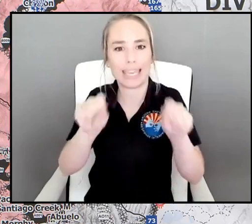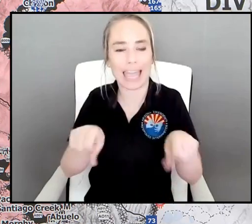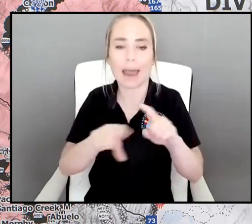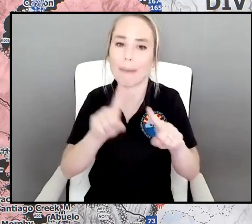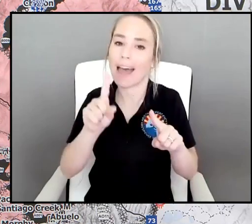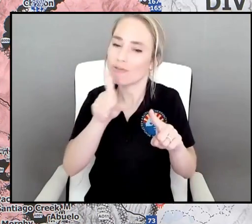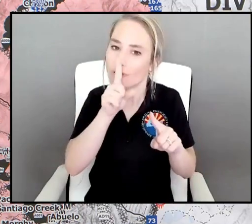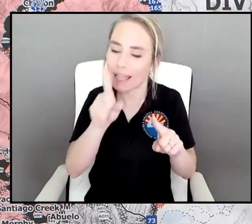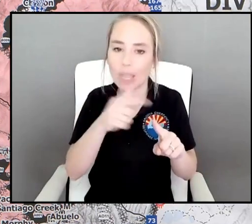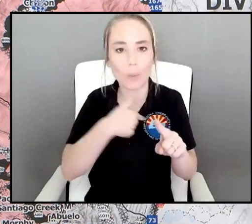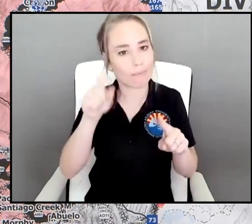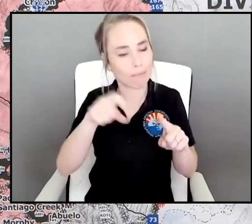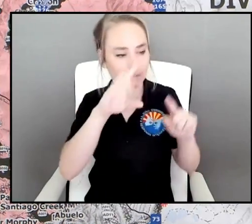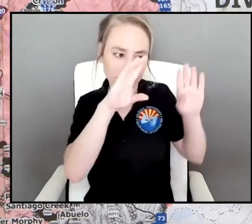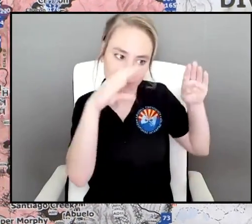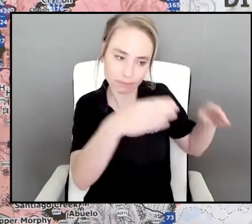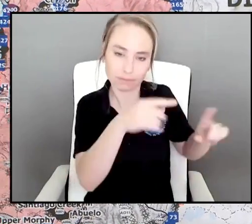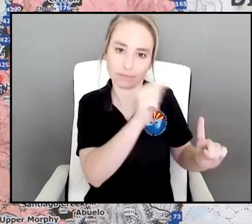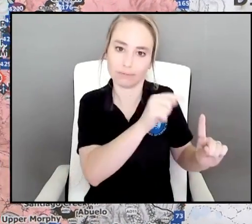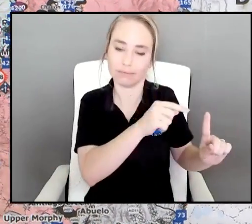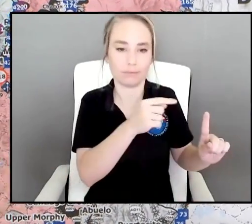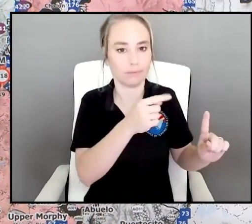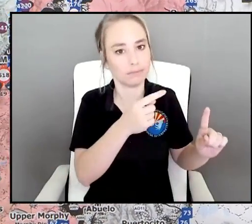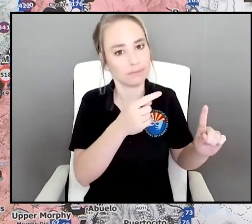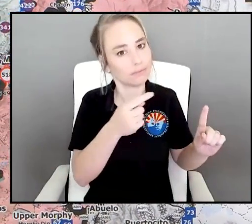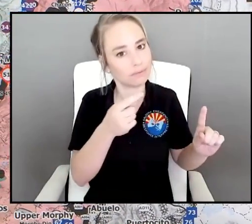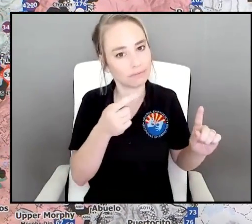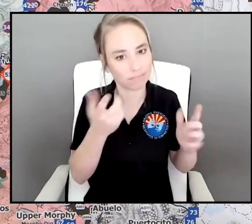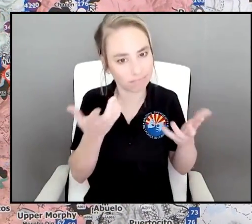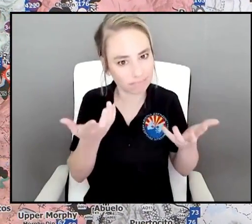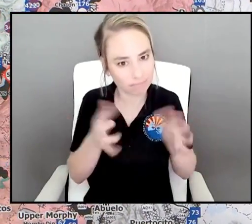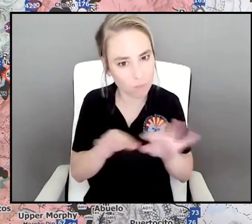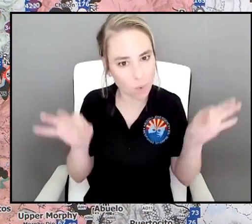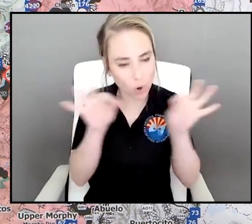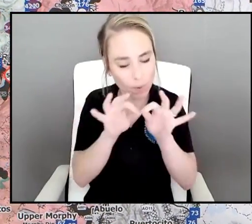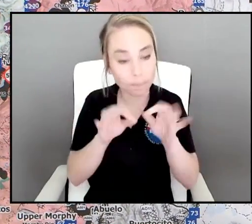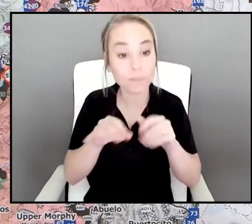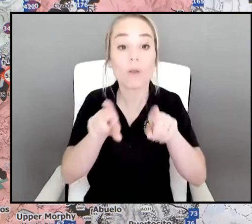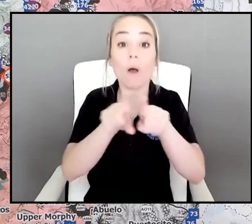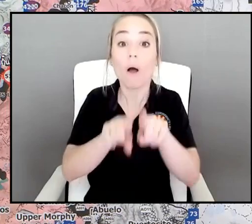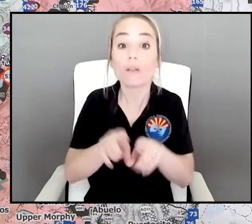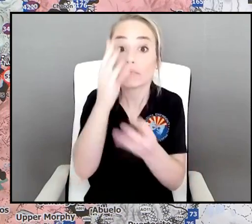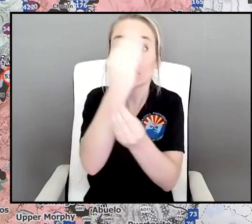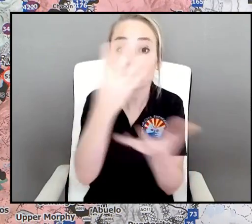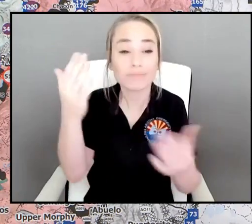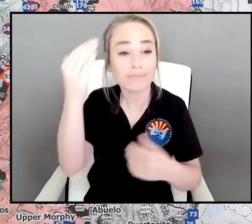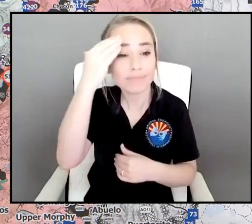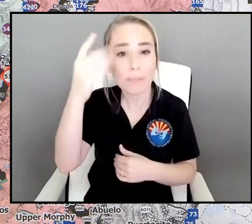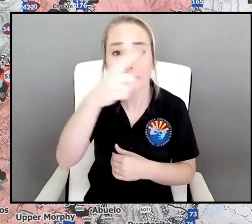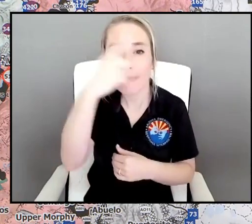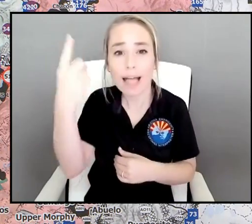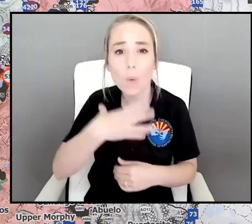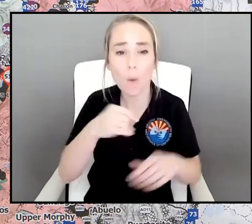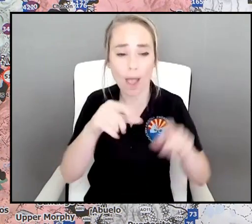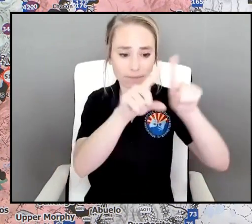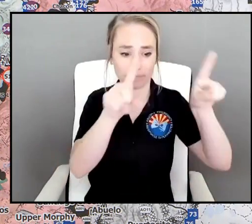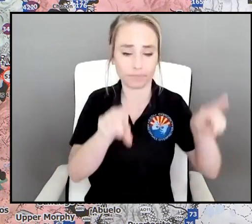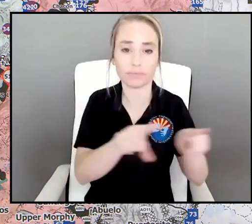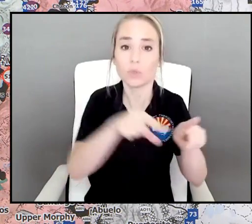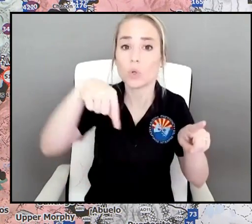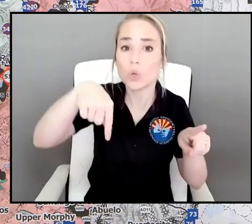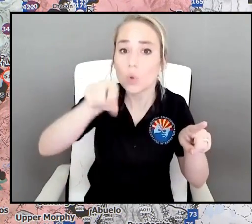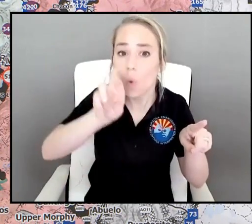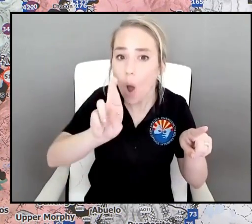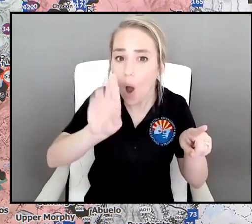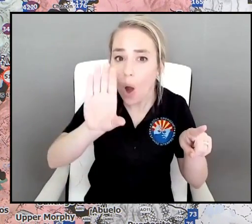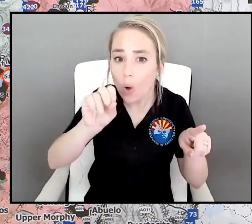to do. So I wanted to pass that on. Something else with the QR codes, and that's for the landowners that have work that